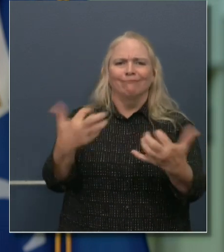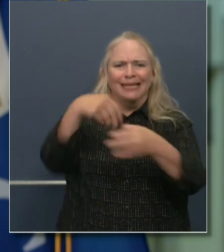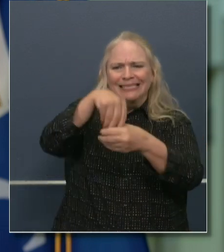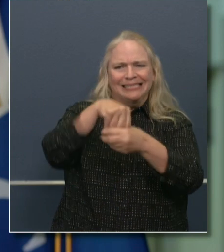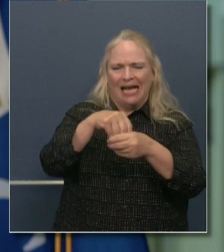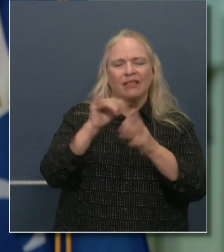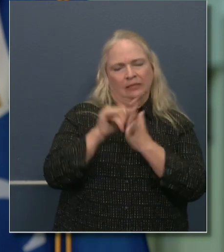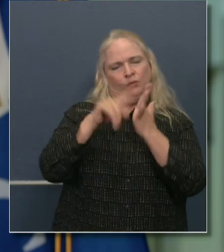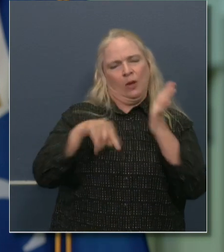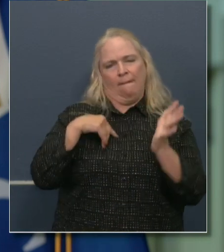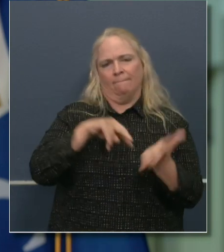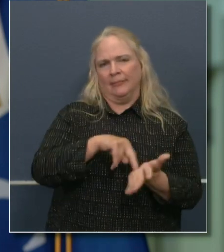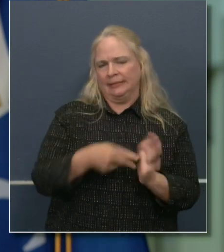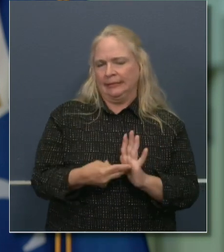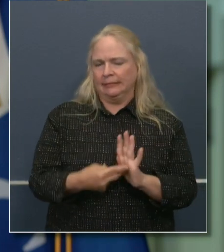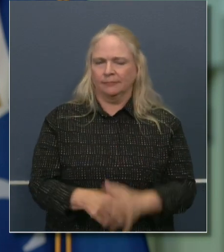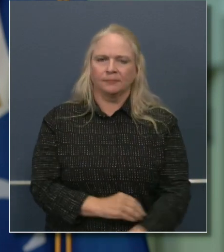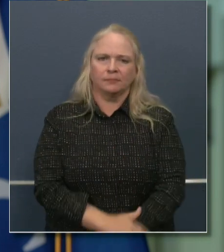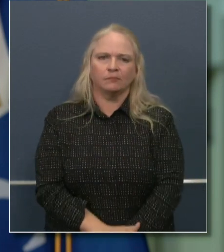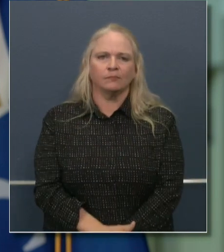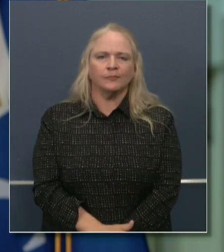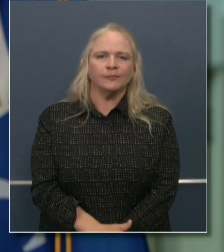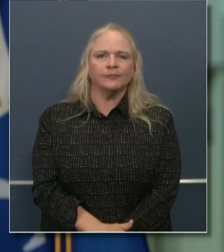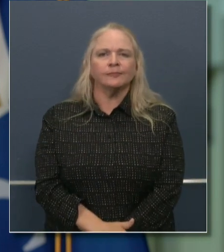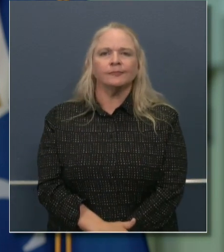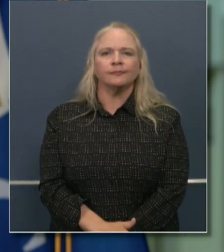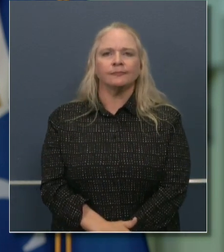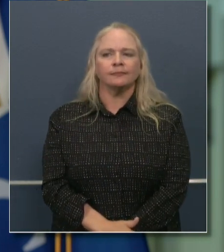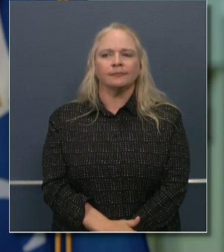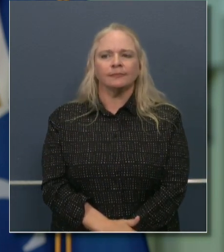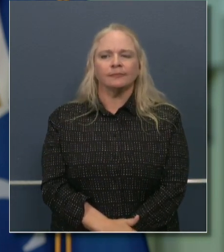One more question. David Baker, Bloomberg News.